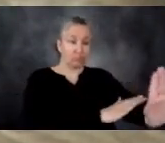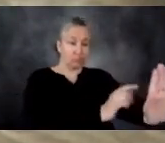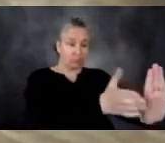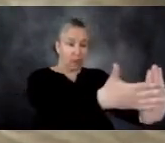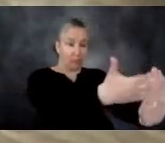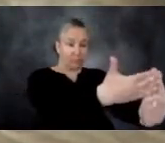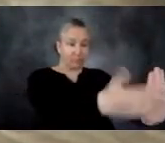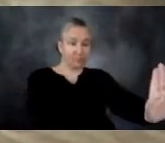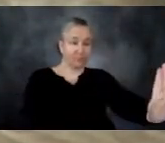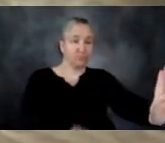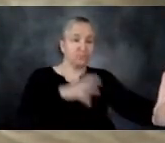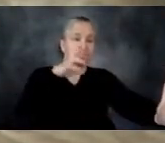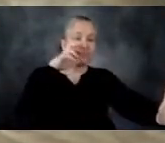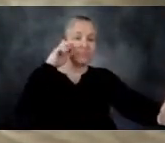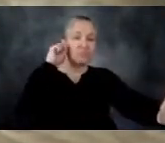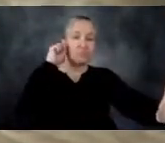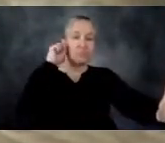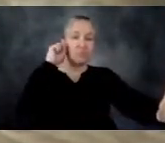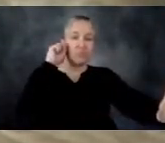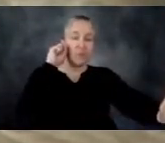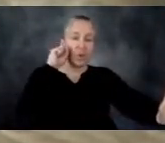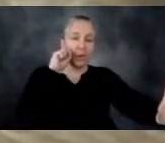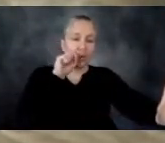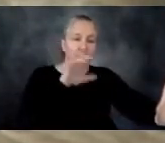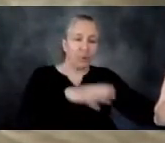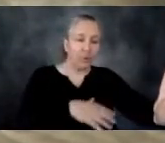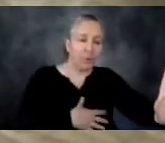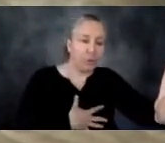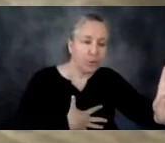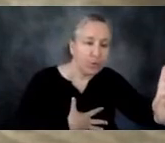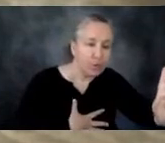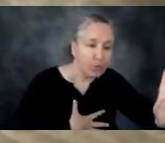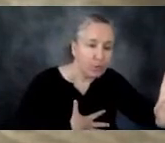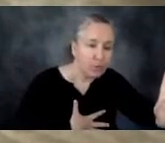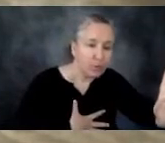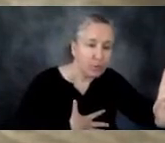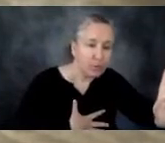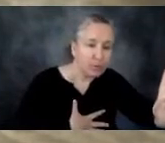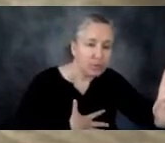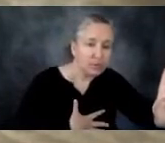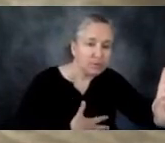Inhale. Exhale, chest forward.